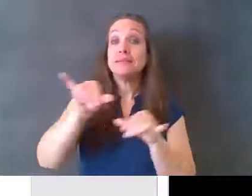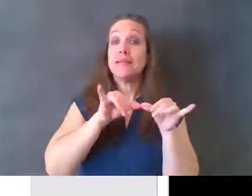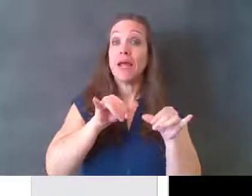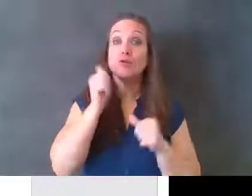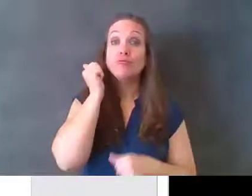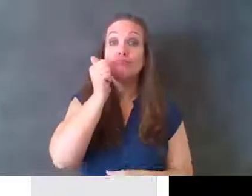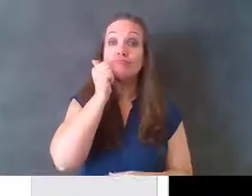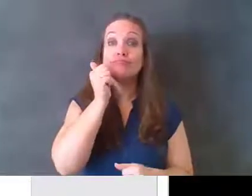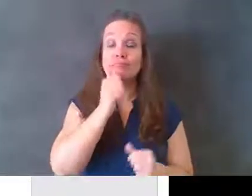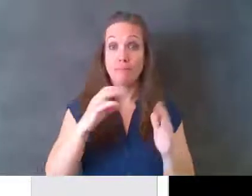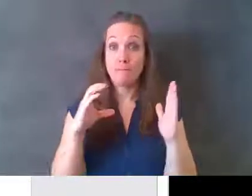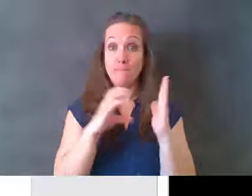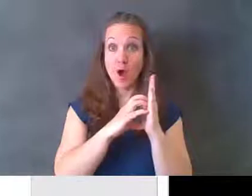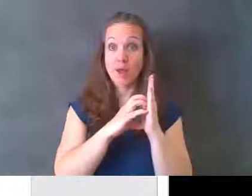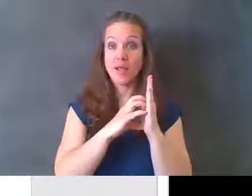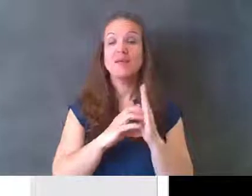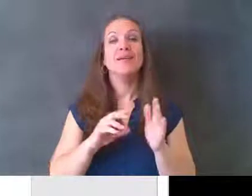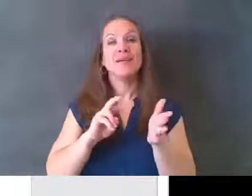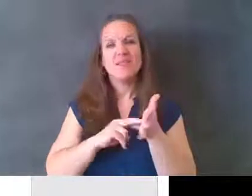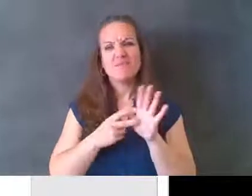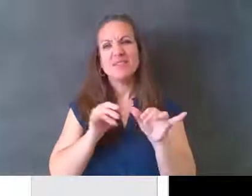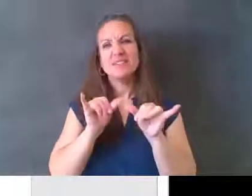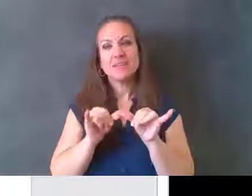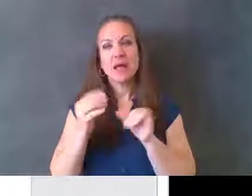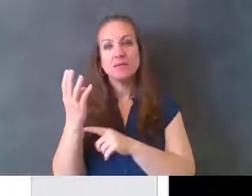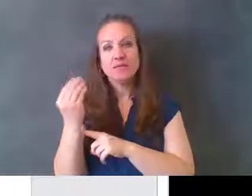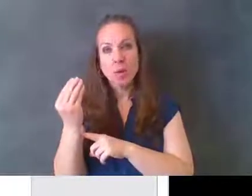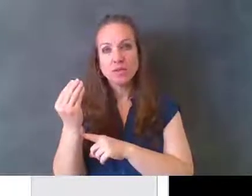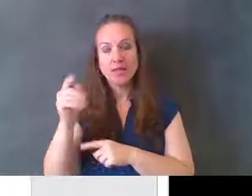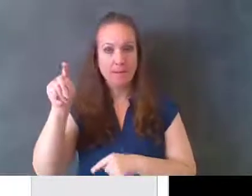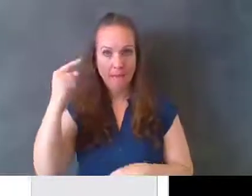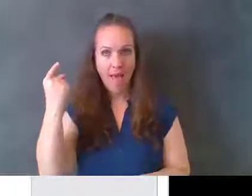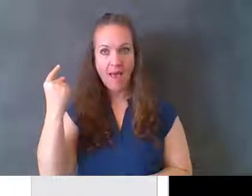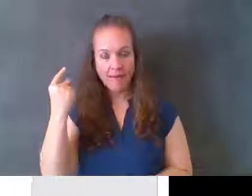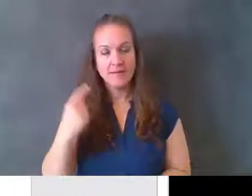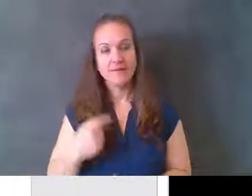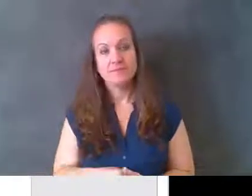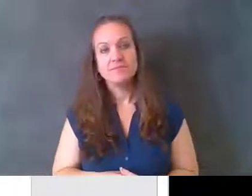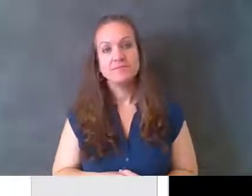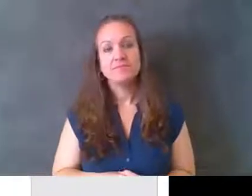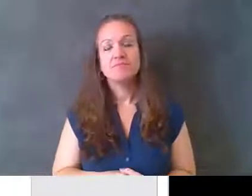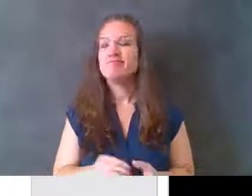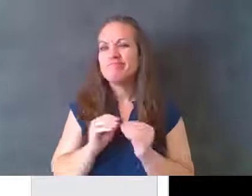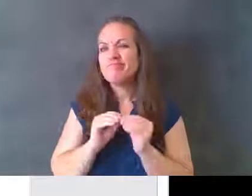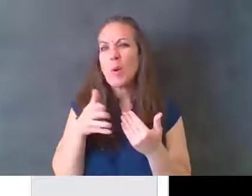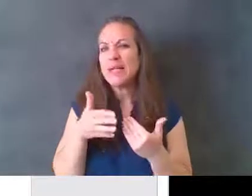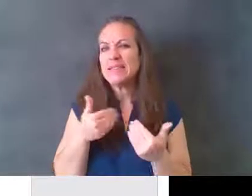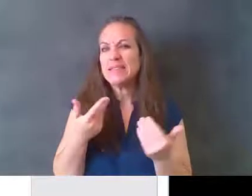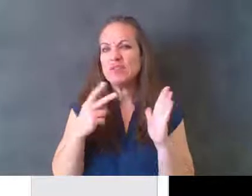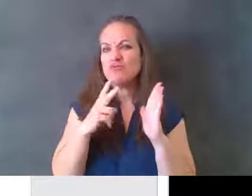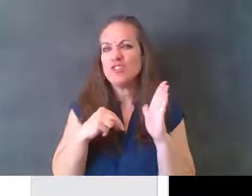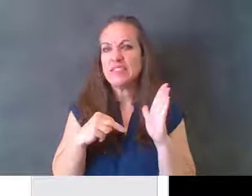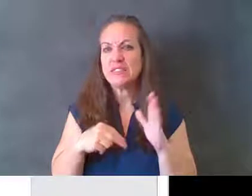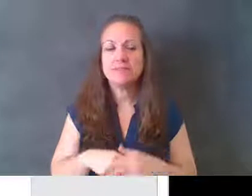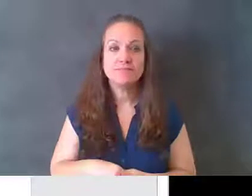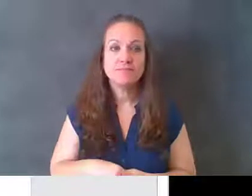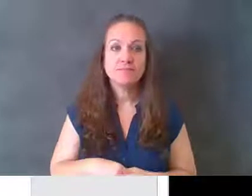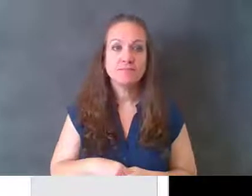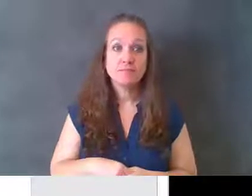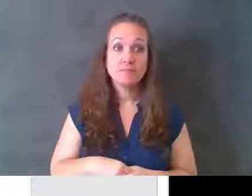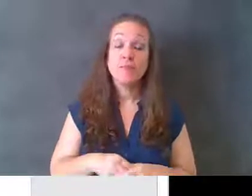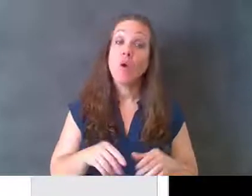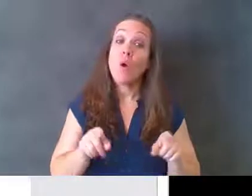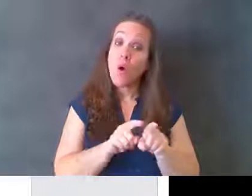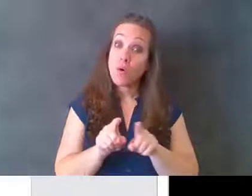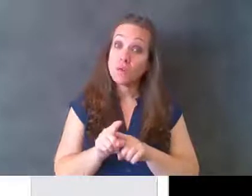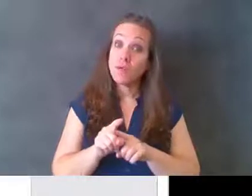be a size 14 font, preferably black. It's just easier to read. And then you want to make sure that that's listed as normal.